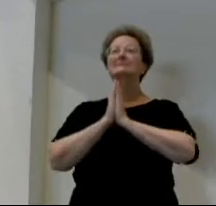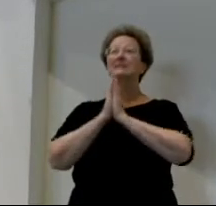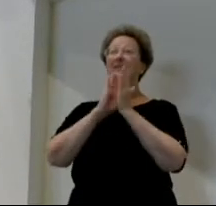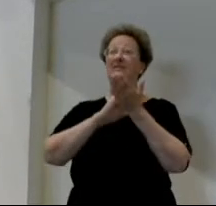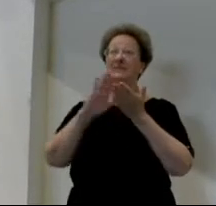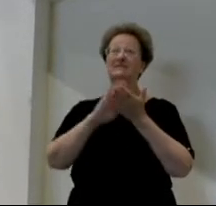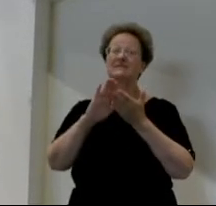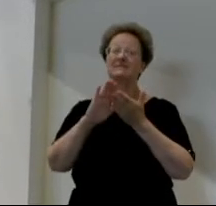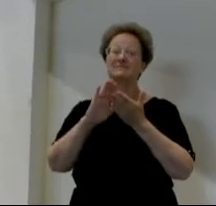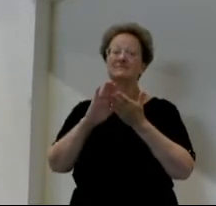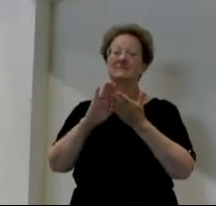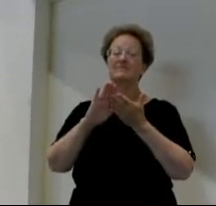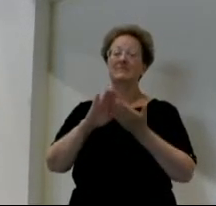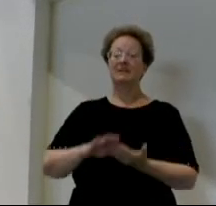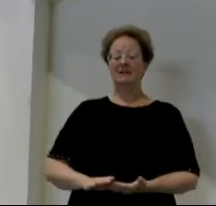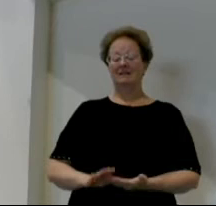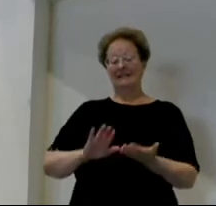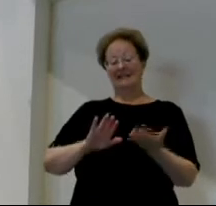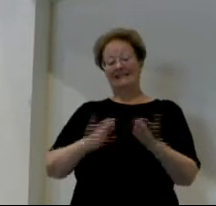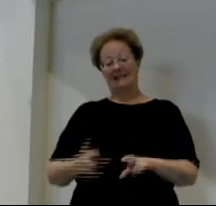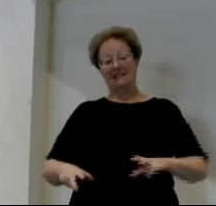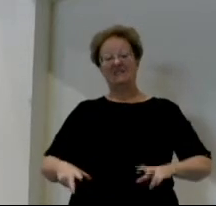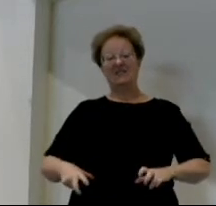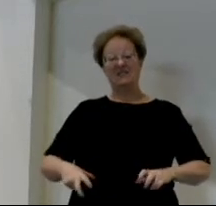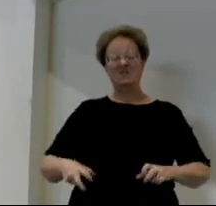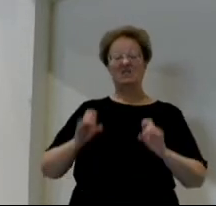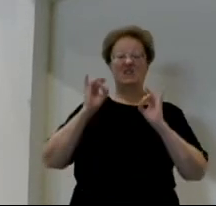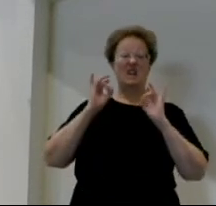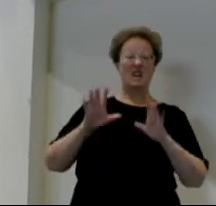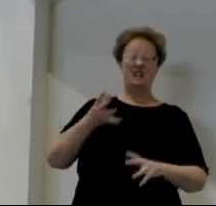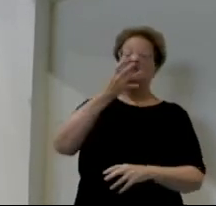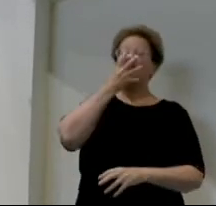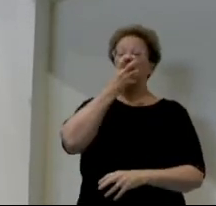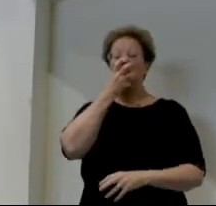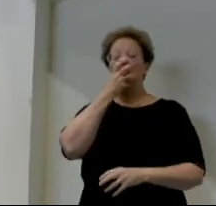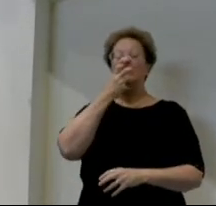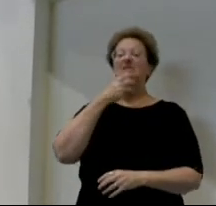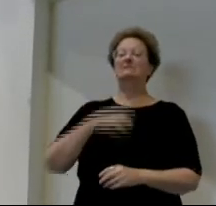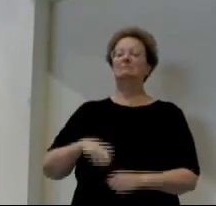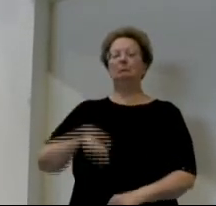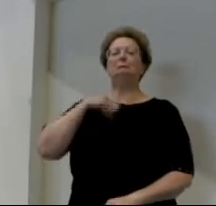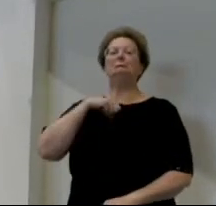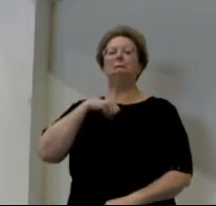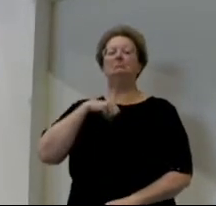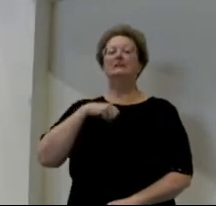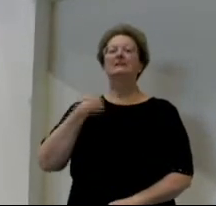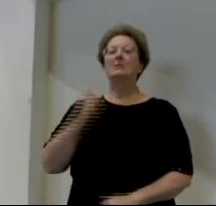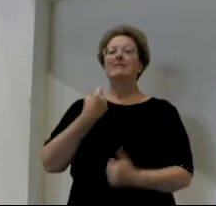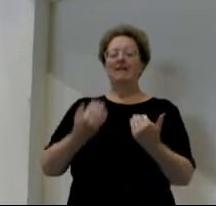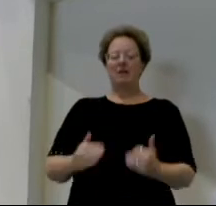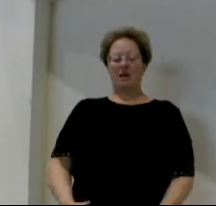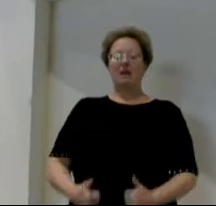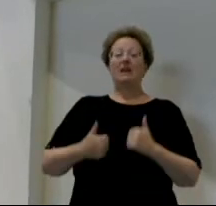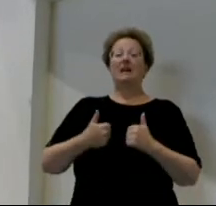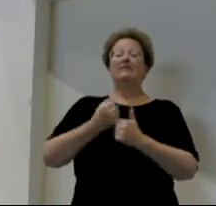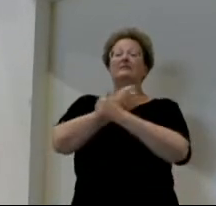We have died to selfishness, to hatred, to malice, to anger, to arrogance. And we are alive now in the love of